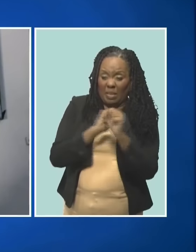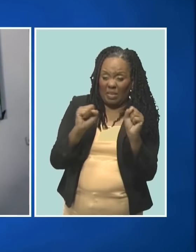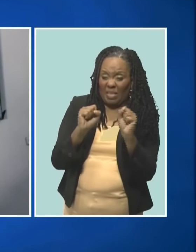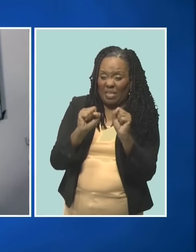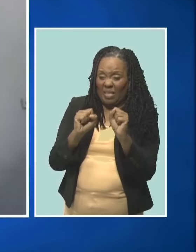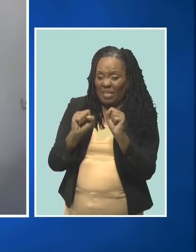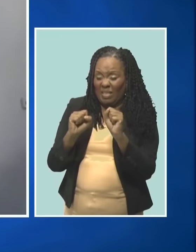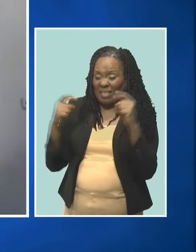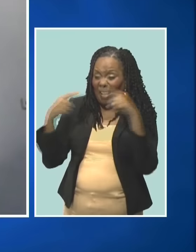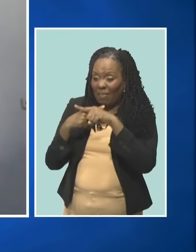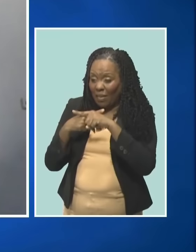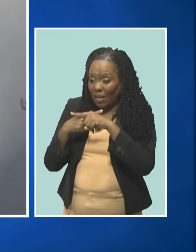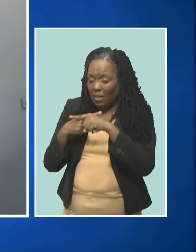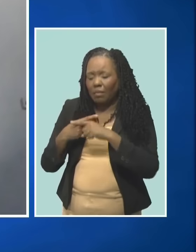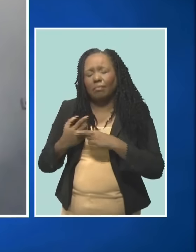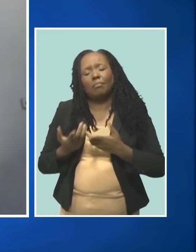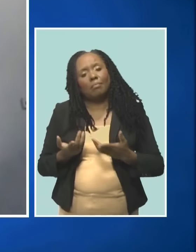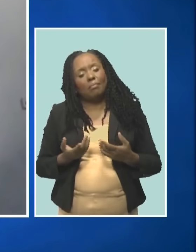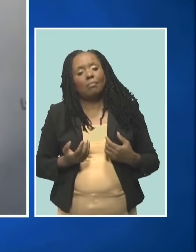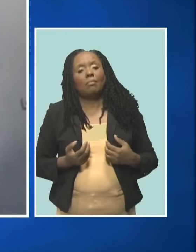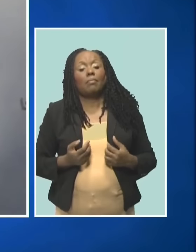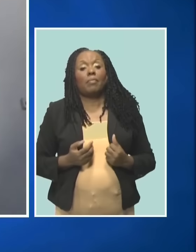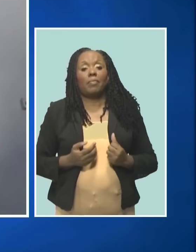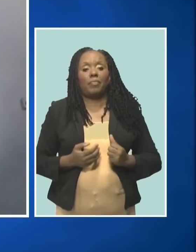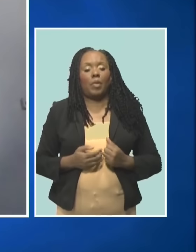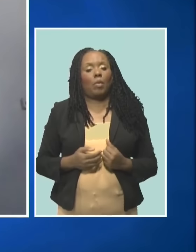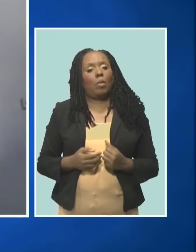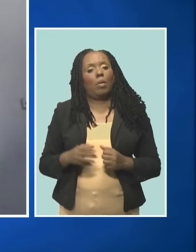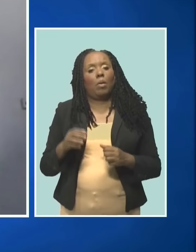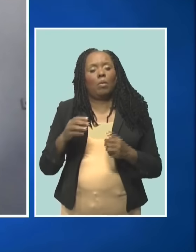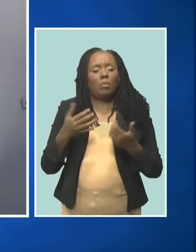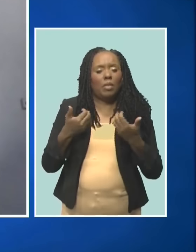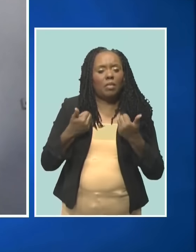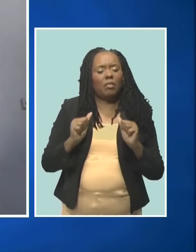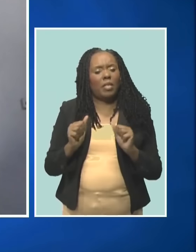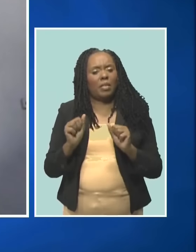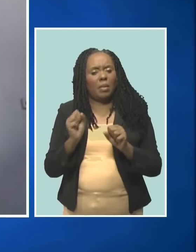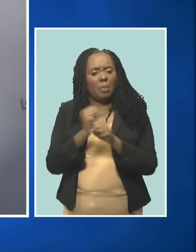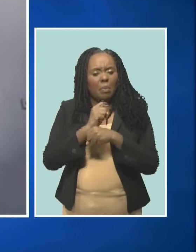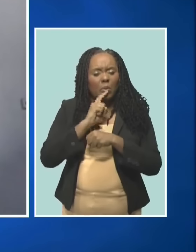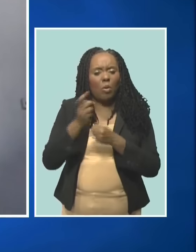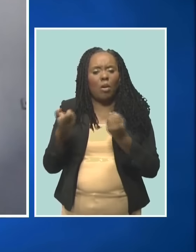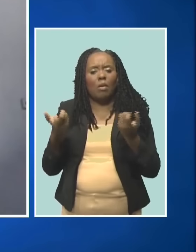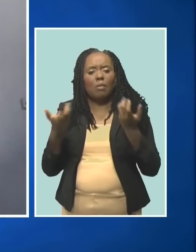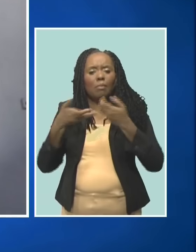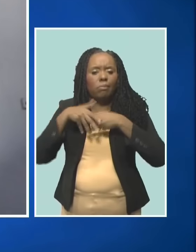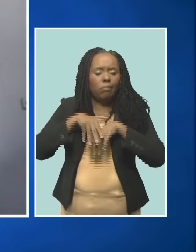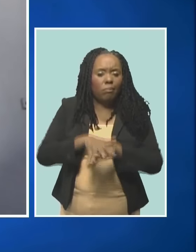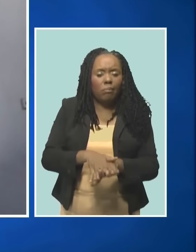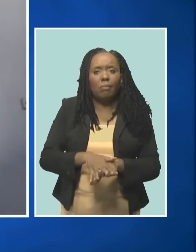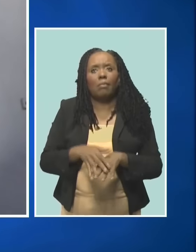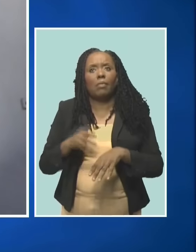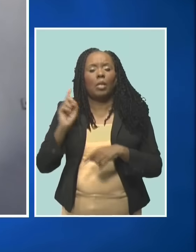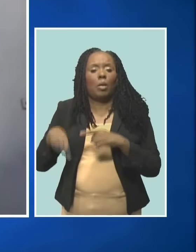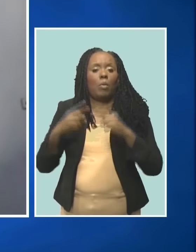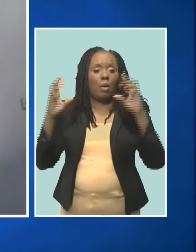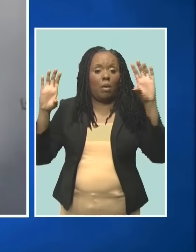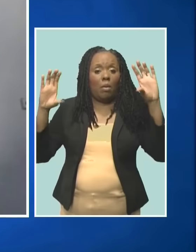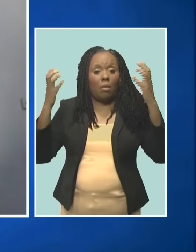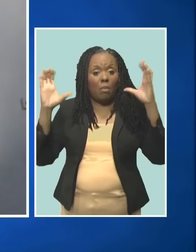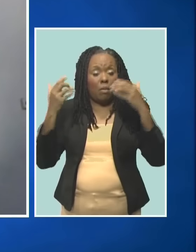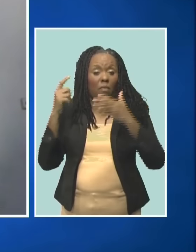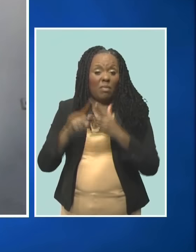towards synergy. I can honestly say I don't think that we've gotten it, 100% right. I think once Cropover gets into full